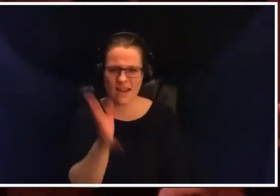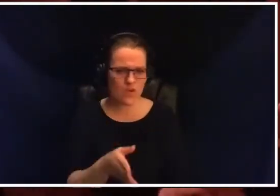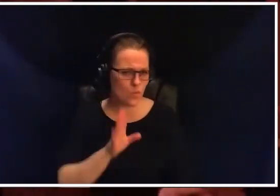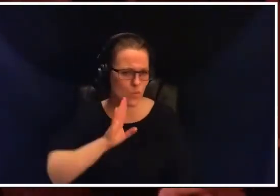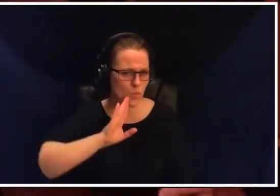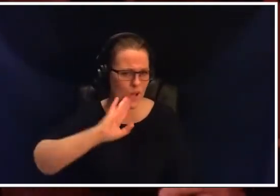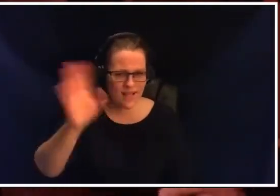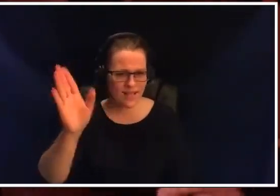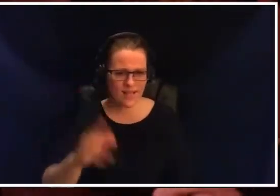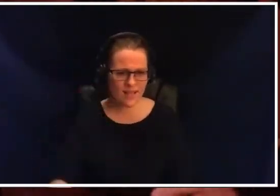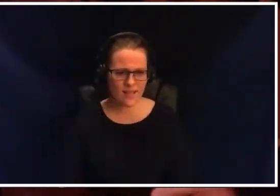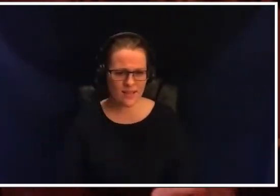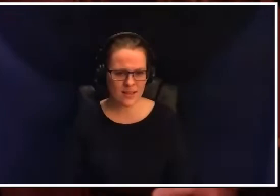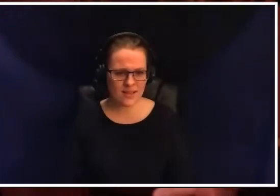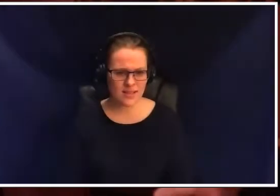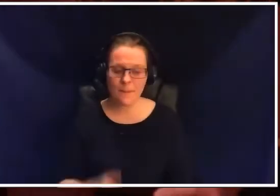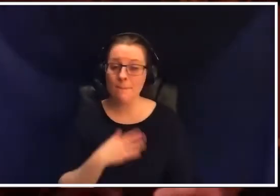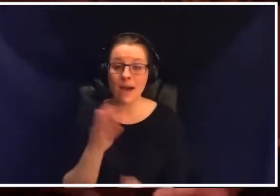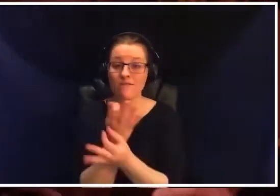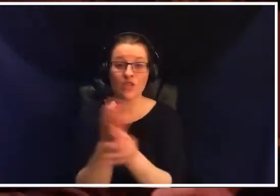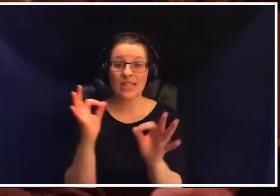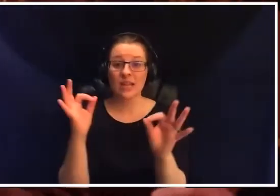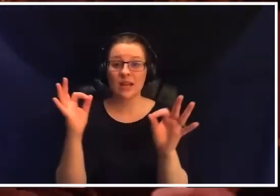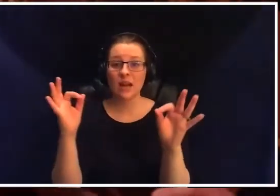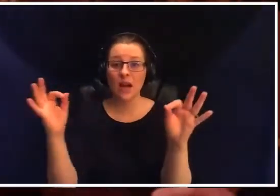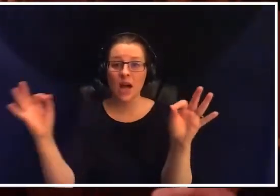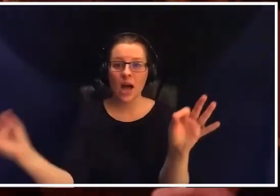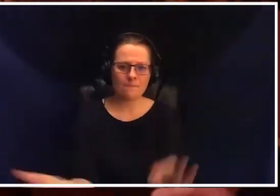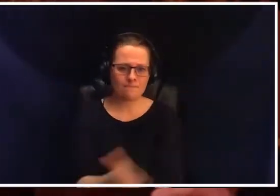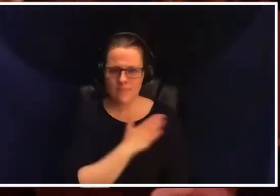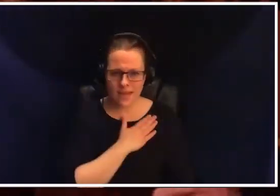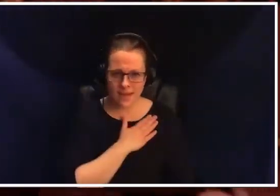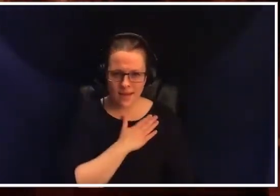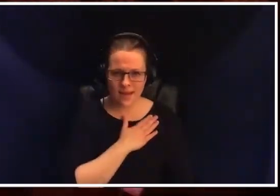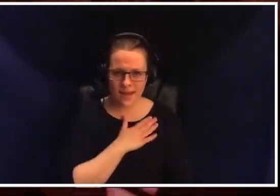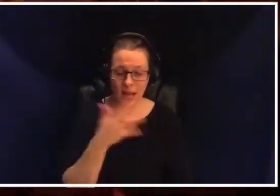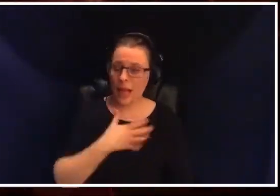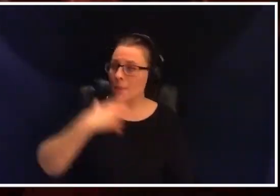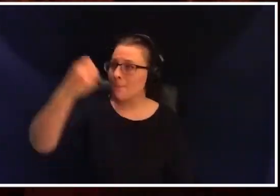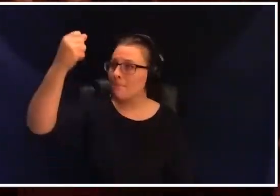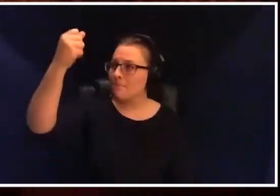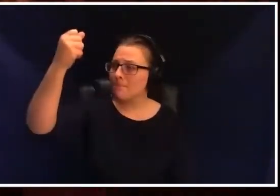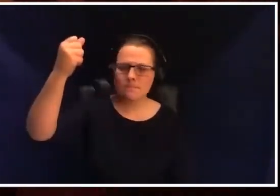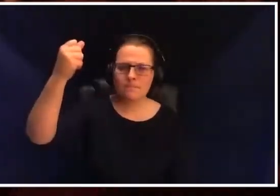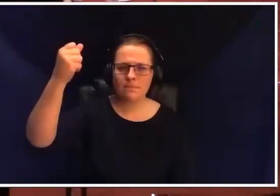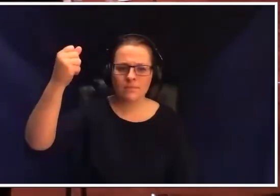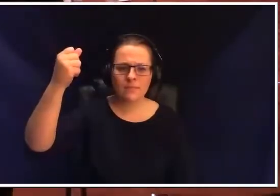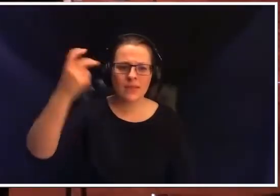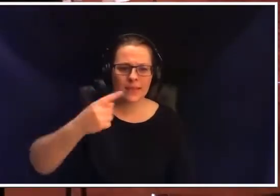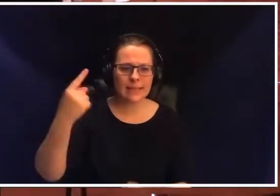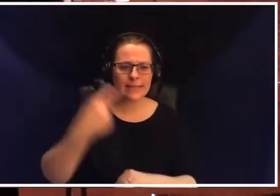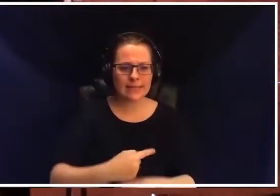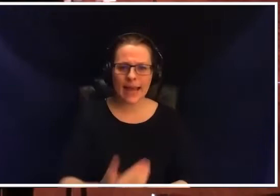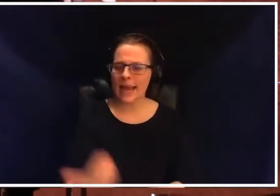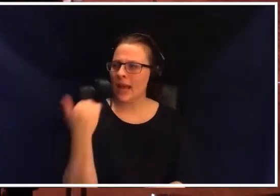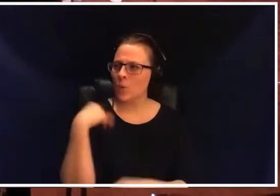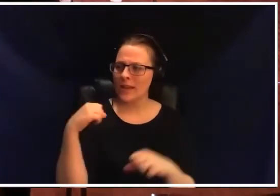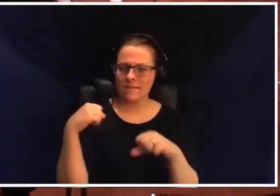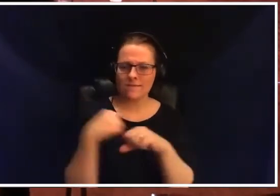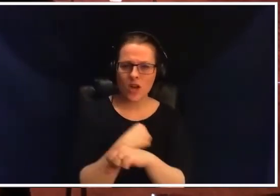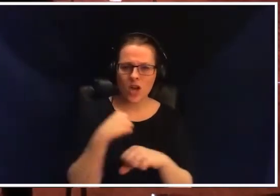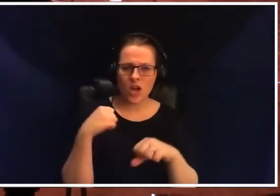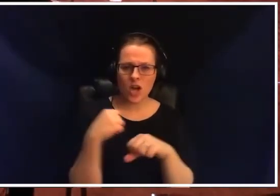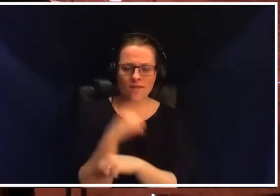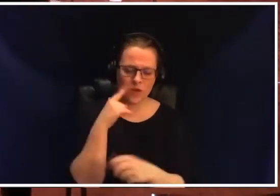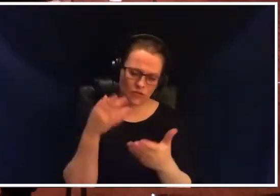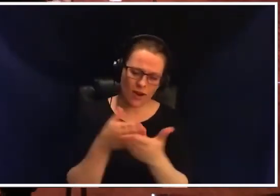take away my freedom. And I won't forget the day we fought for the right to be a little bit naughty. Never